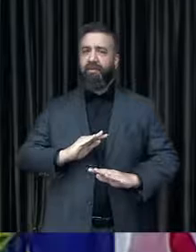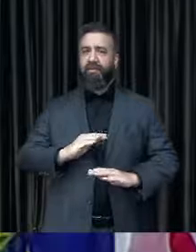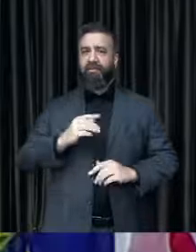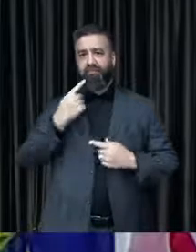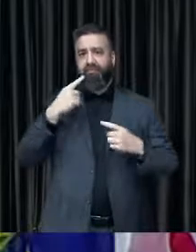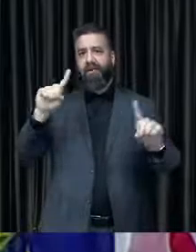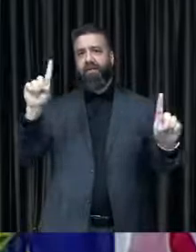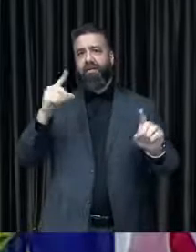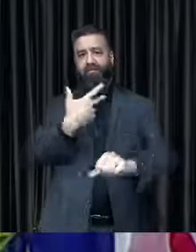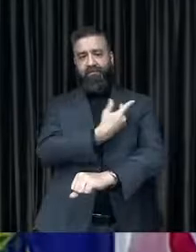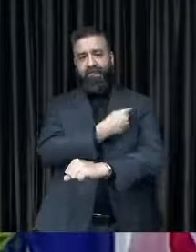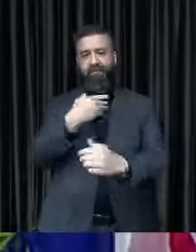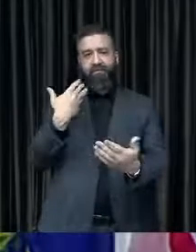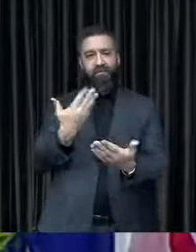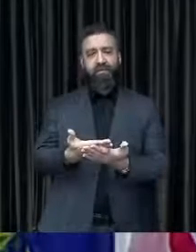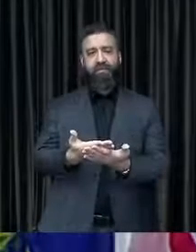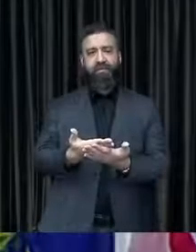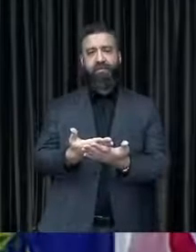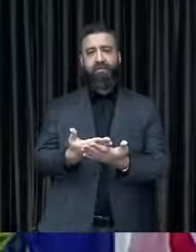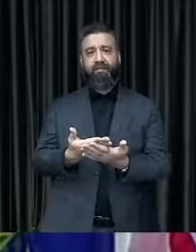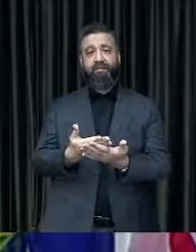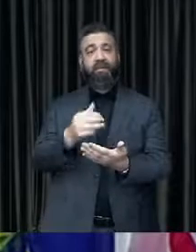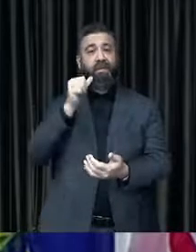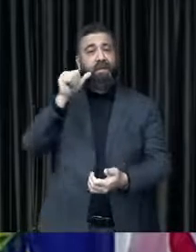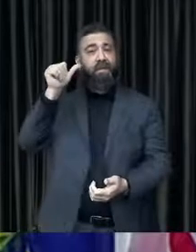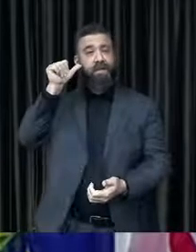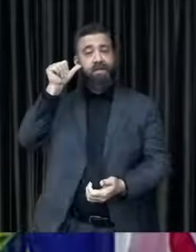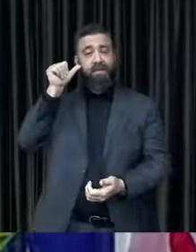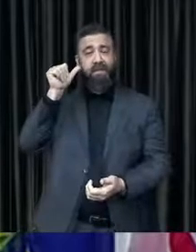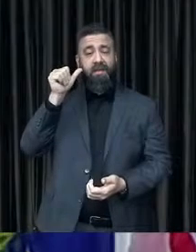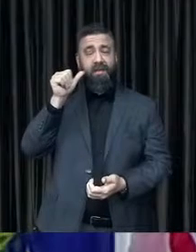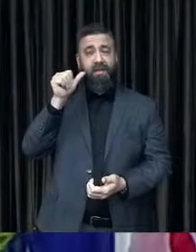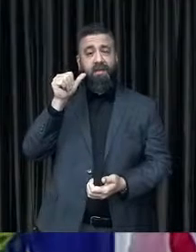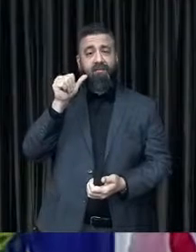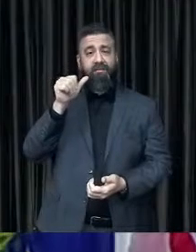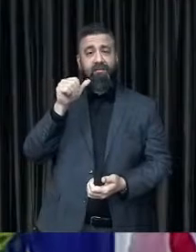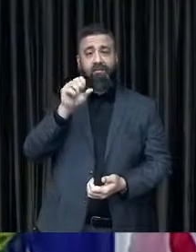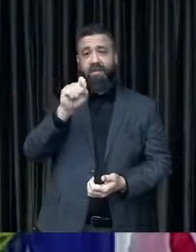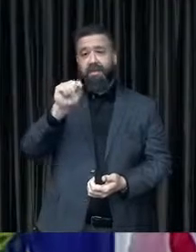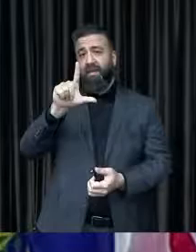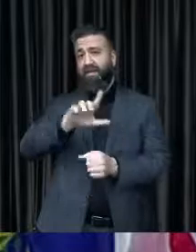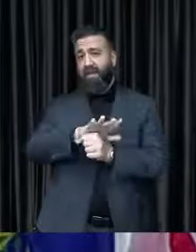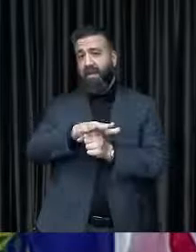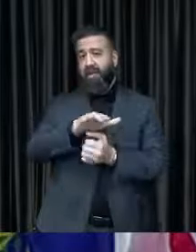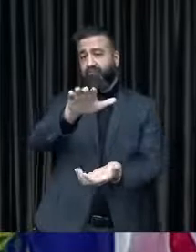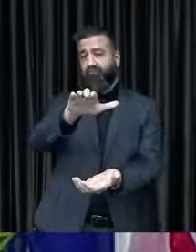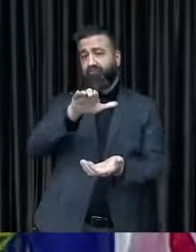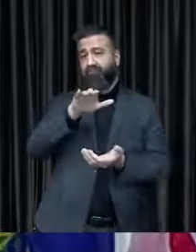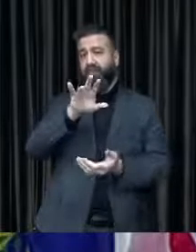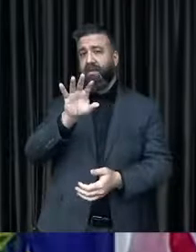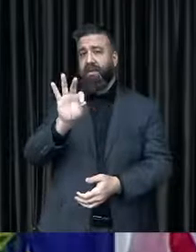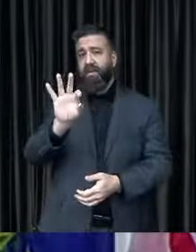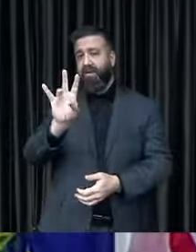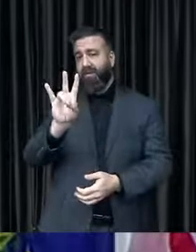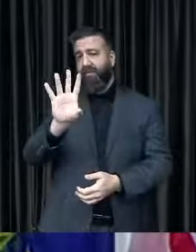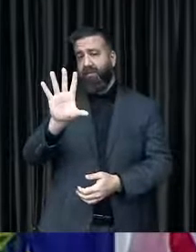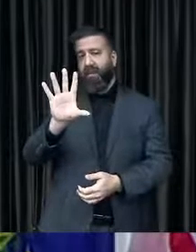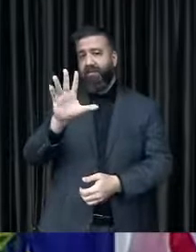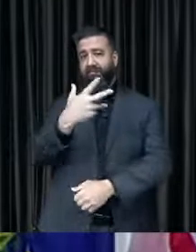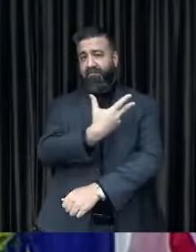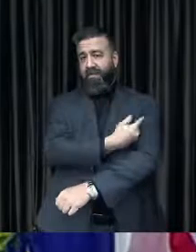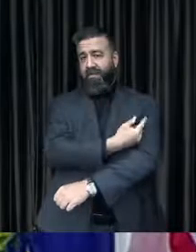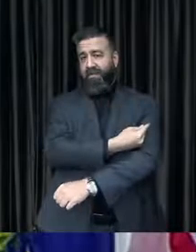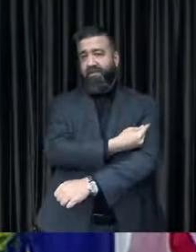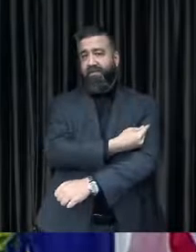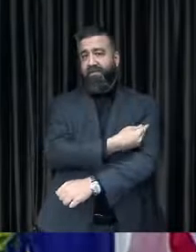of Health received a shipment of 975 of Pfizer's COVID-19 vaccine. The St.